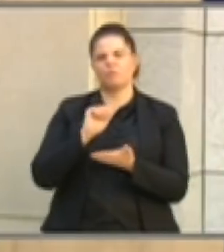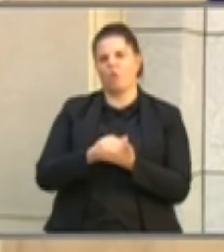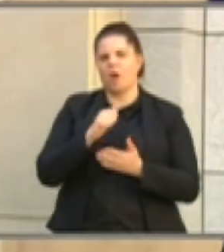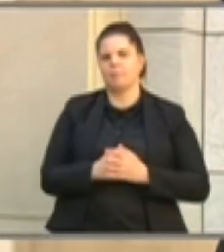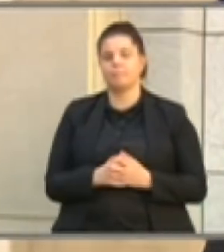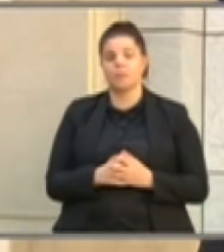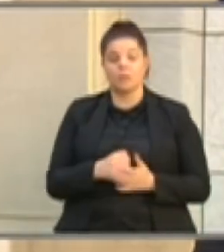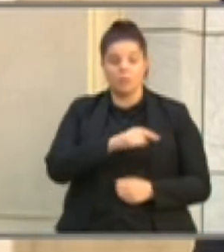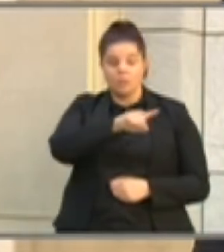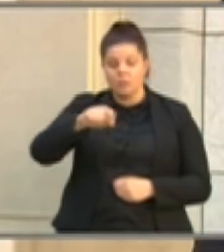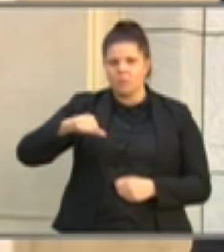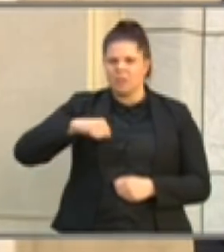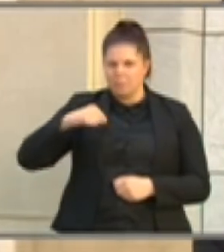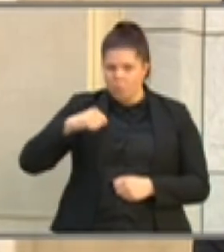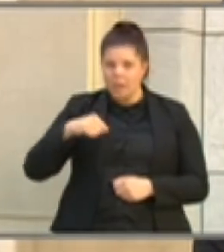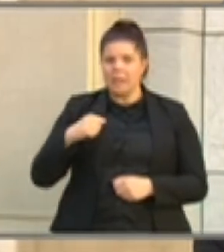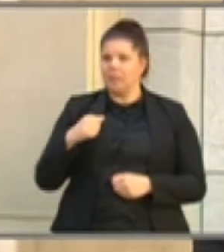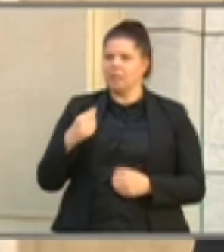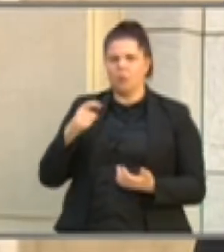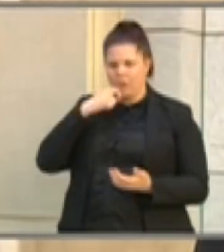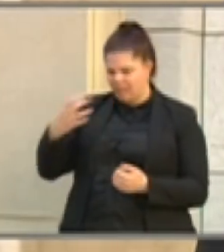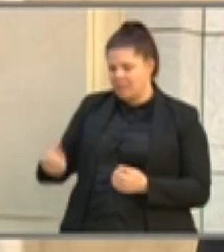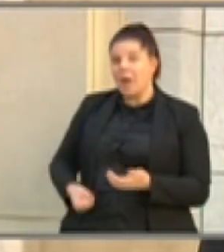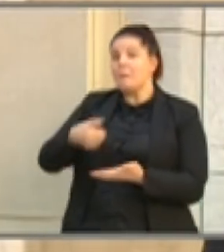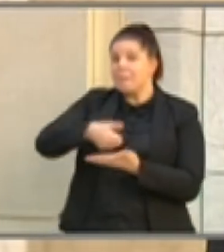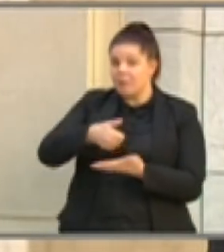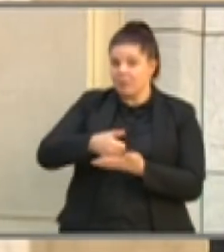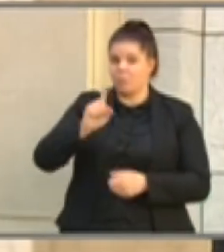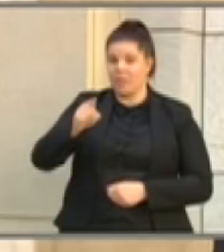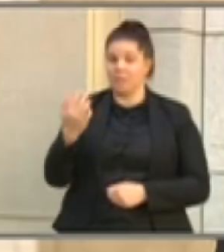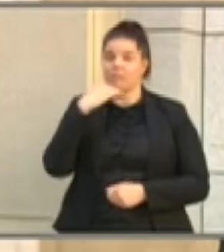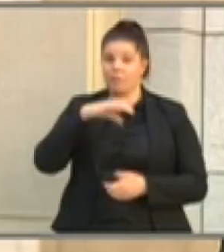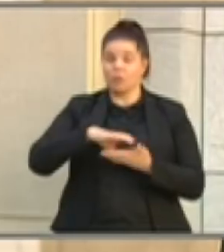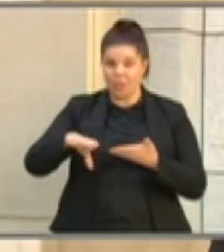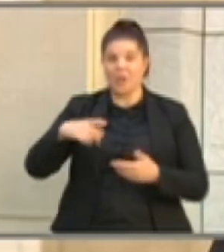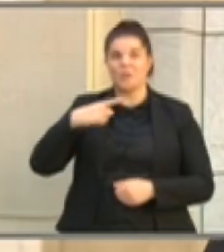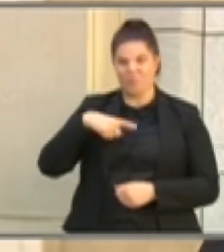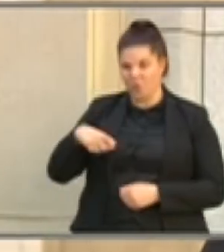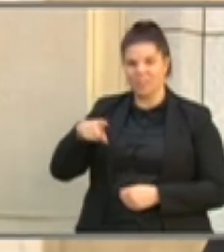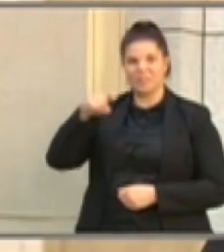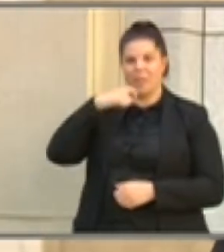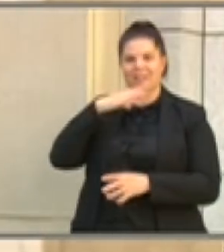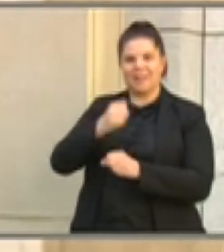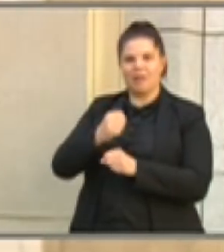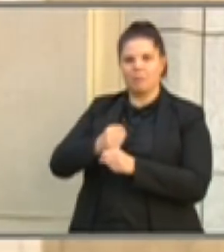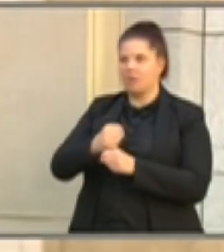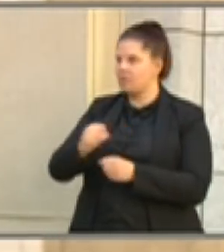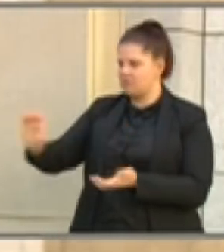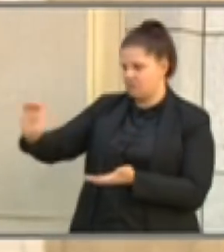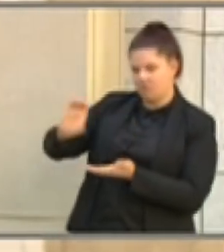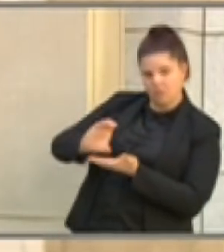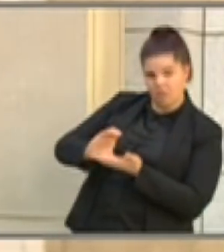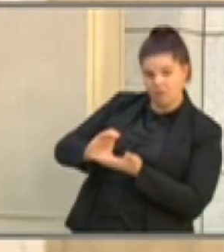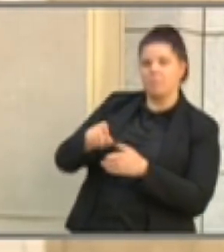be receiving a minimum of $1,500, because in some cases the employer will be paying them more than that